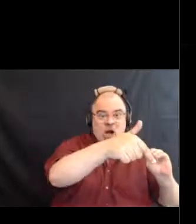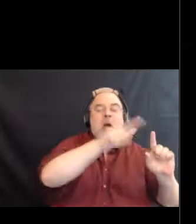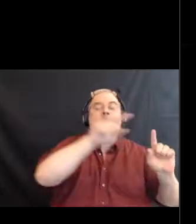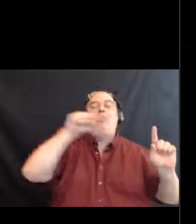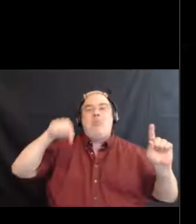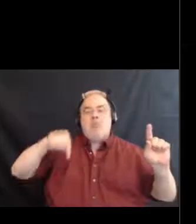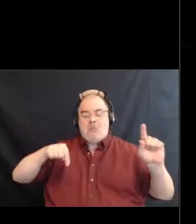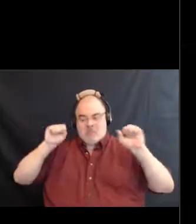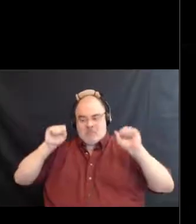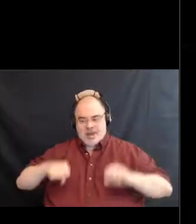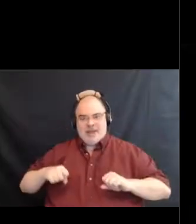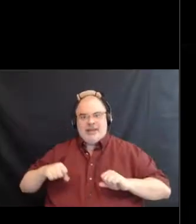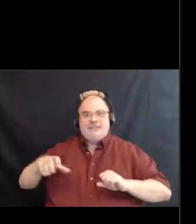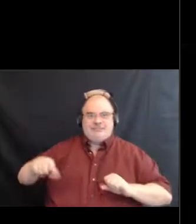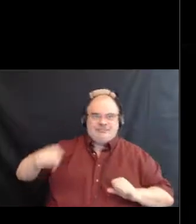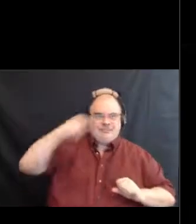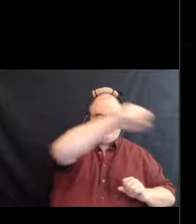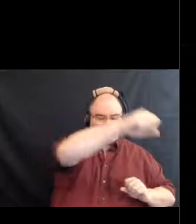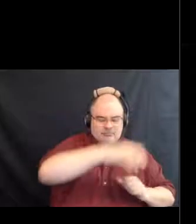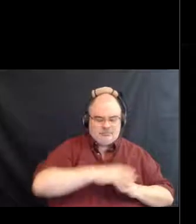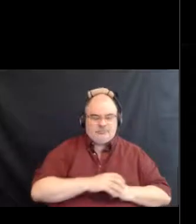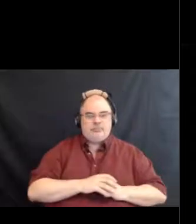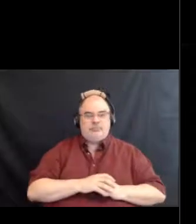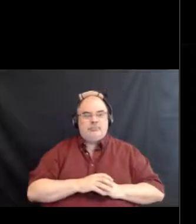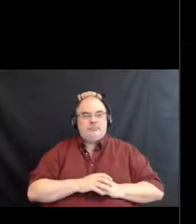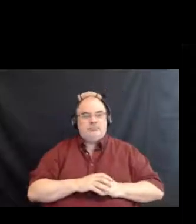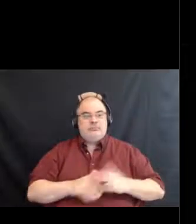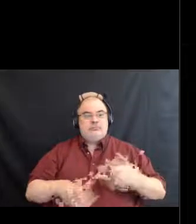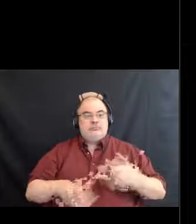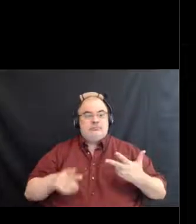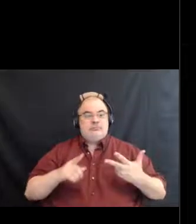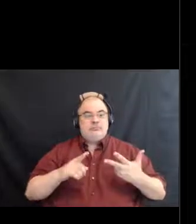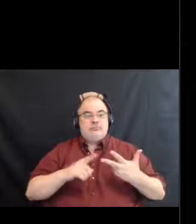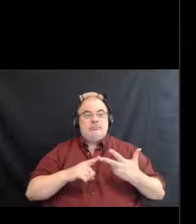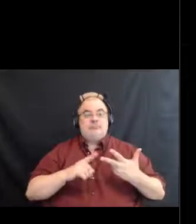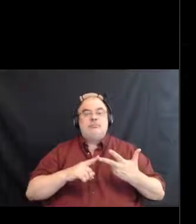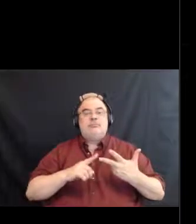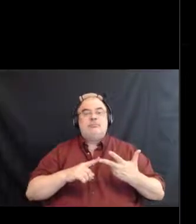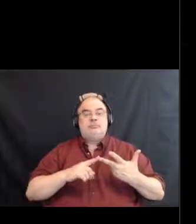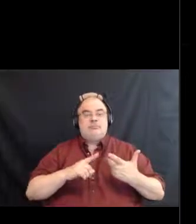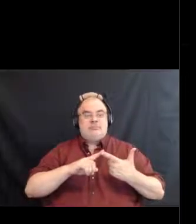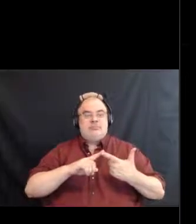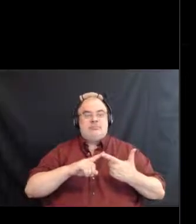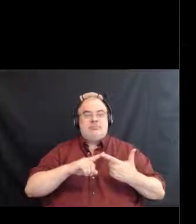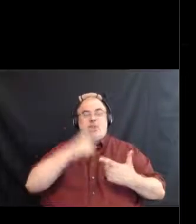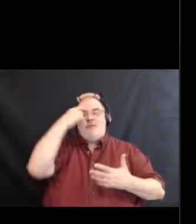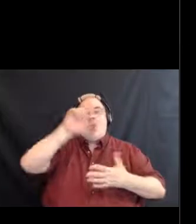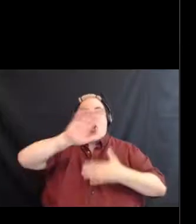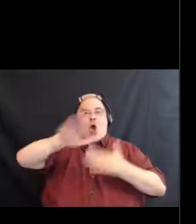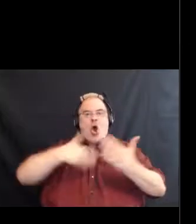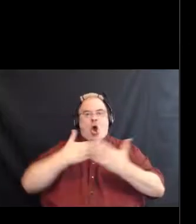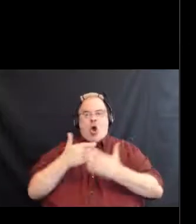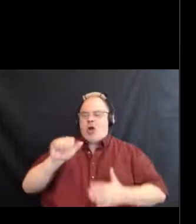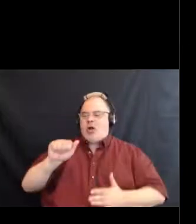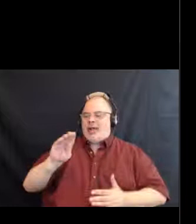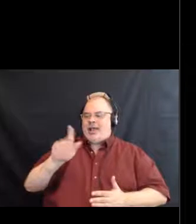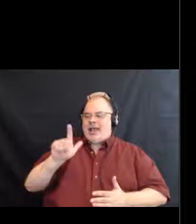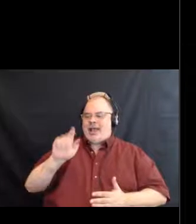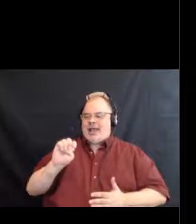be a Florida resident. The two next qualifiers or eligibility requirements are true for all ABLE programs. One,